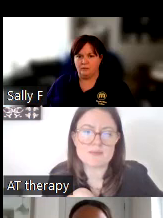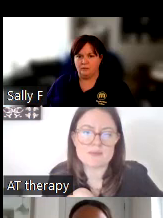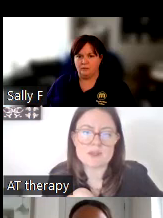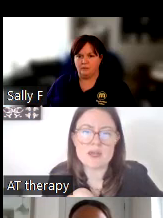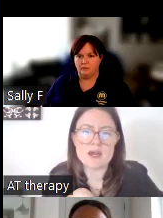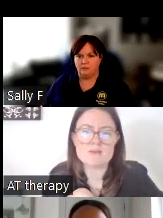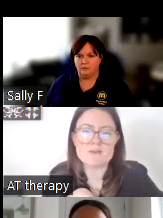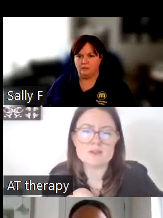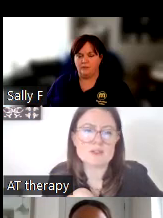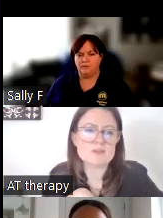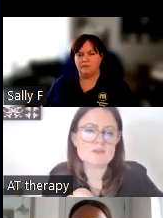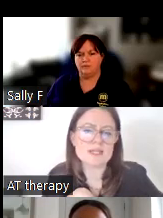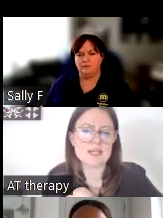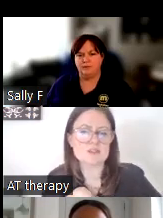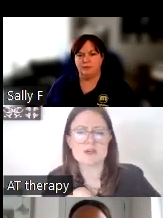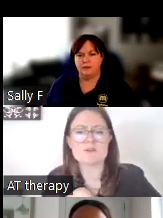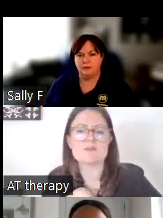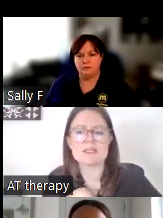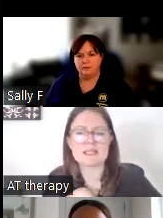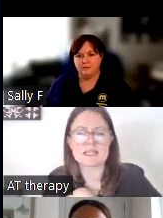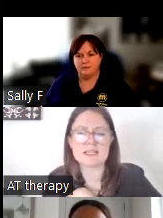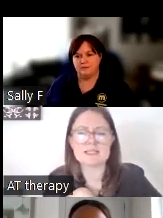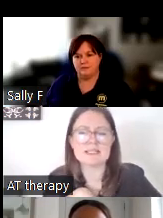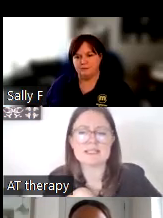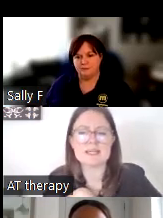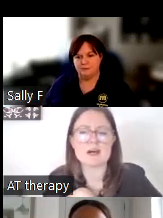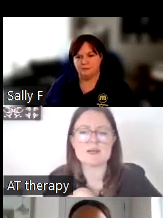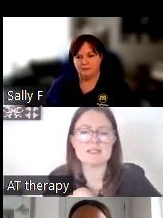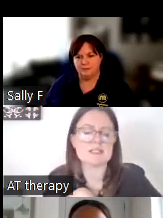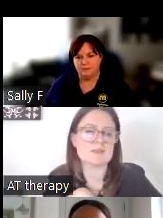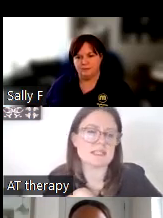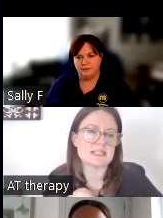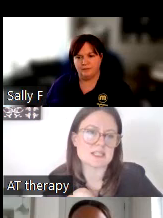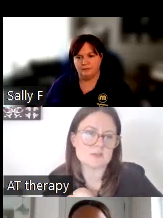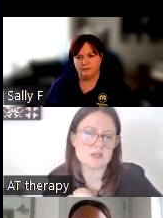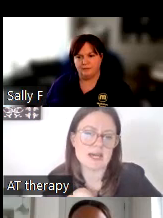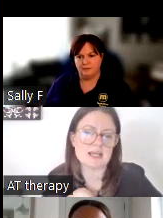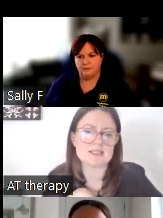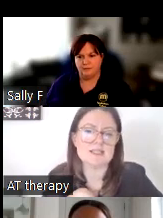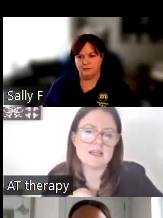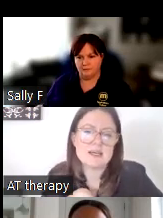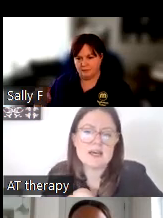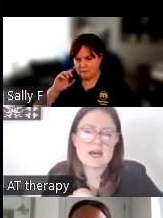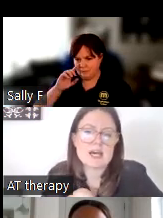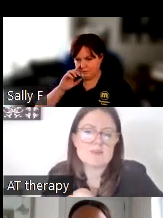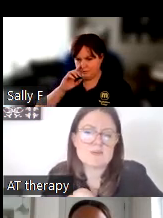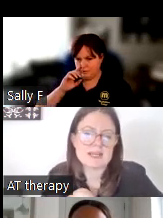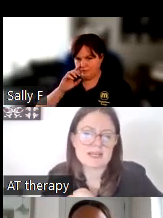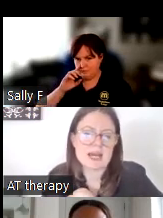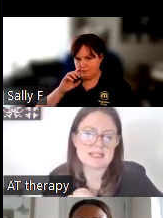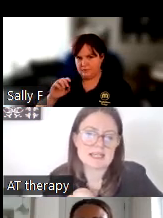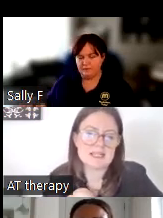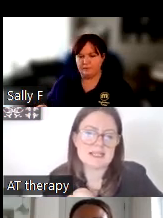communication. So a total communication approach means thinking holistically about a person's abilities to communicate,